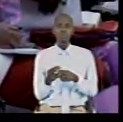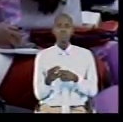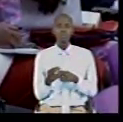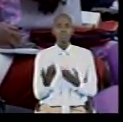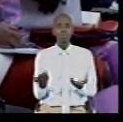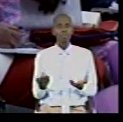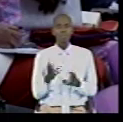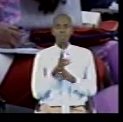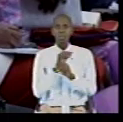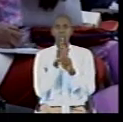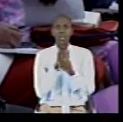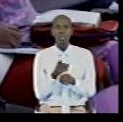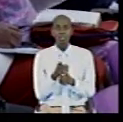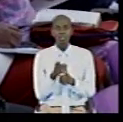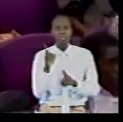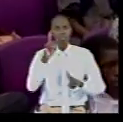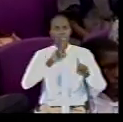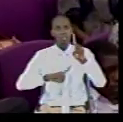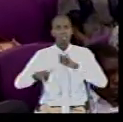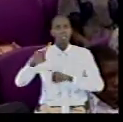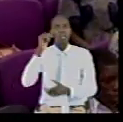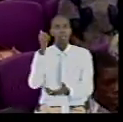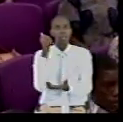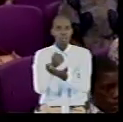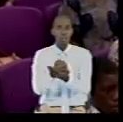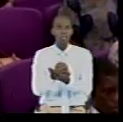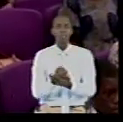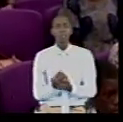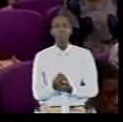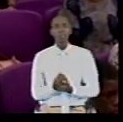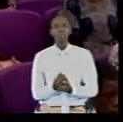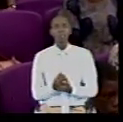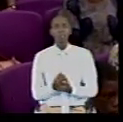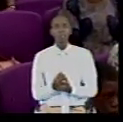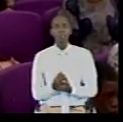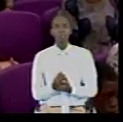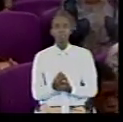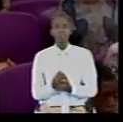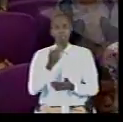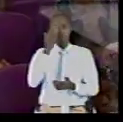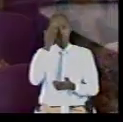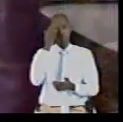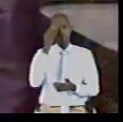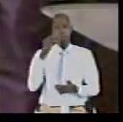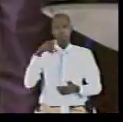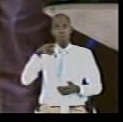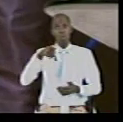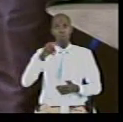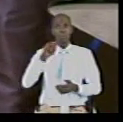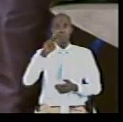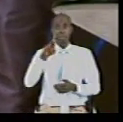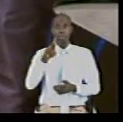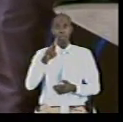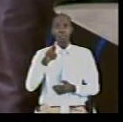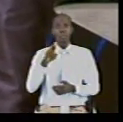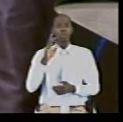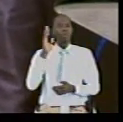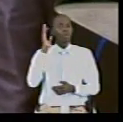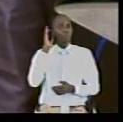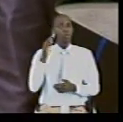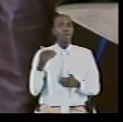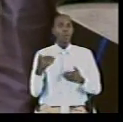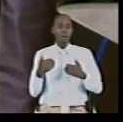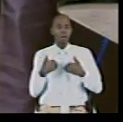amen. Amen. You know, Peter could have then looked at